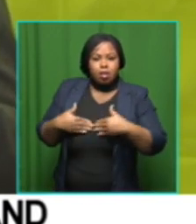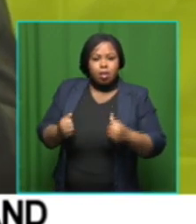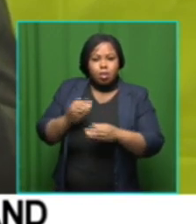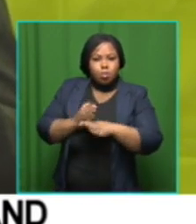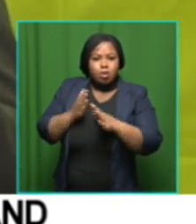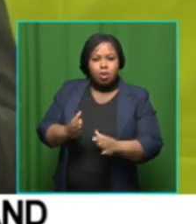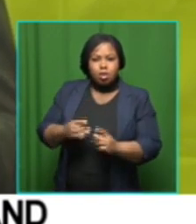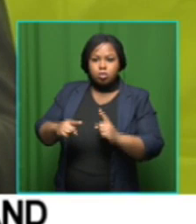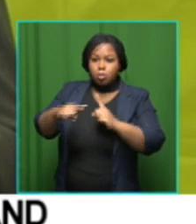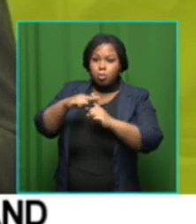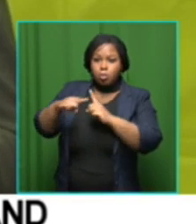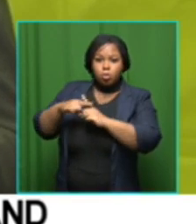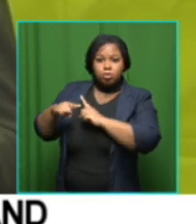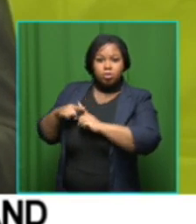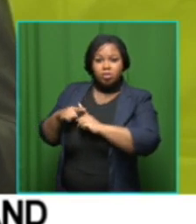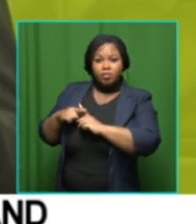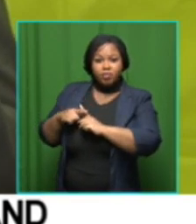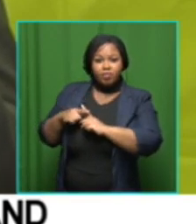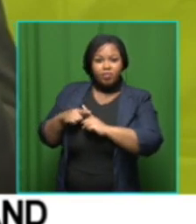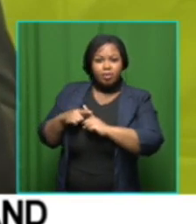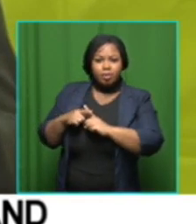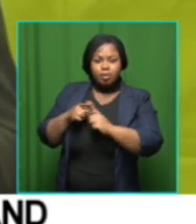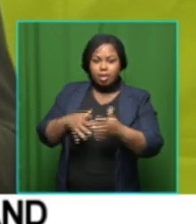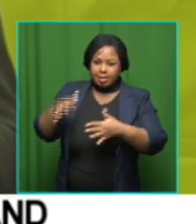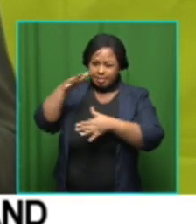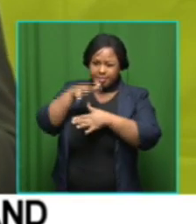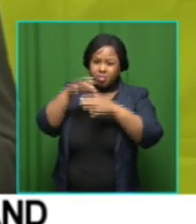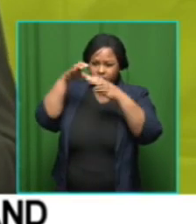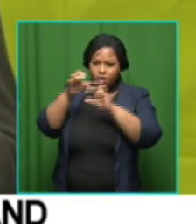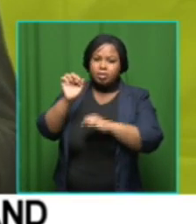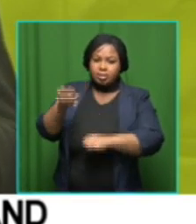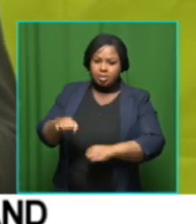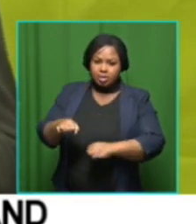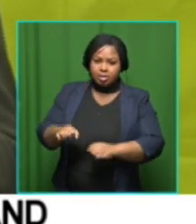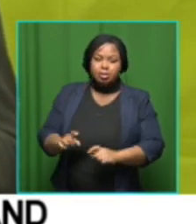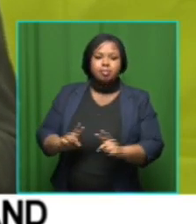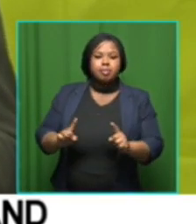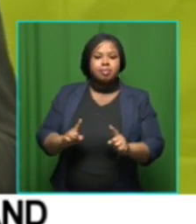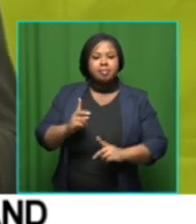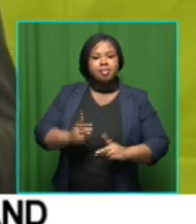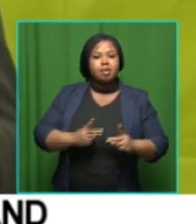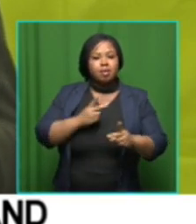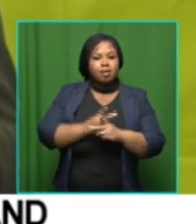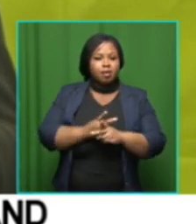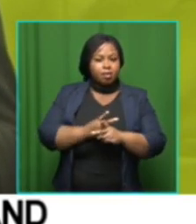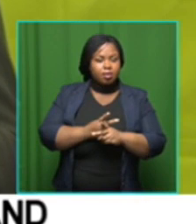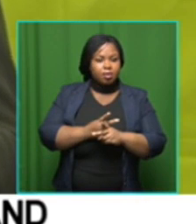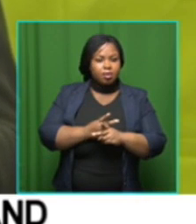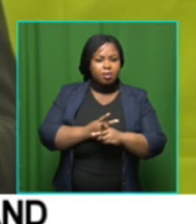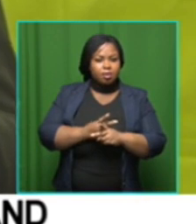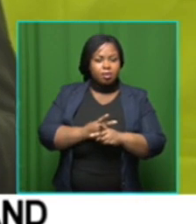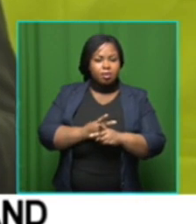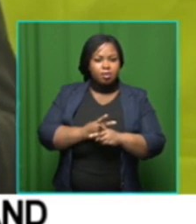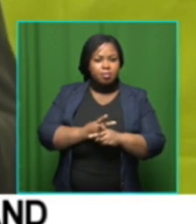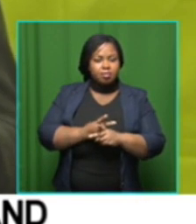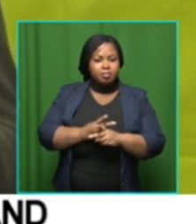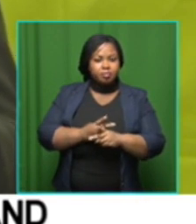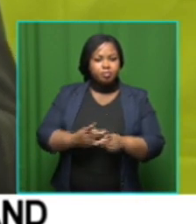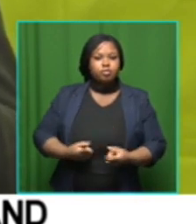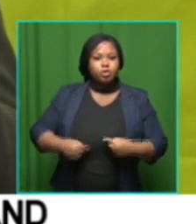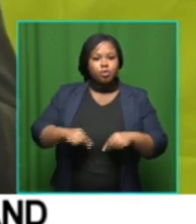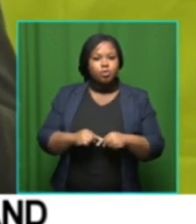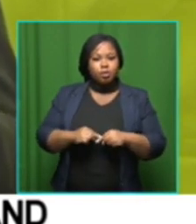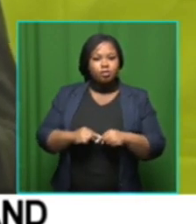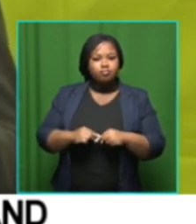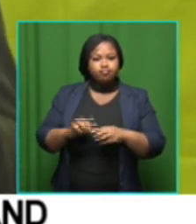one of our preoccupation. But joined to that, coupled with that, is that we also linking